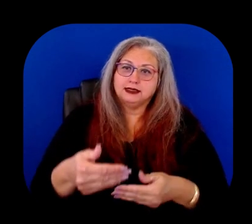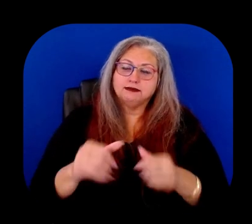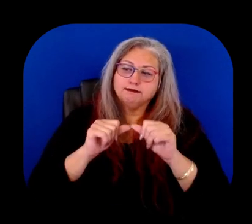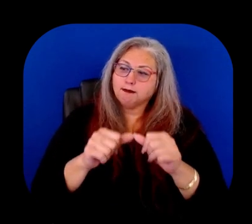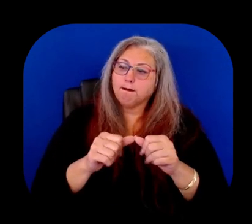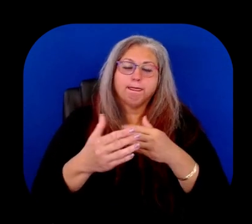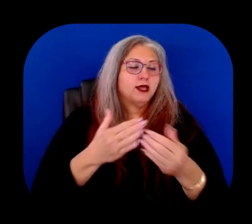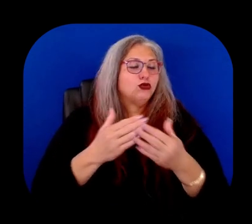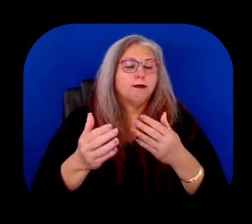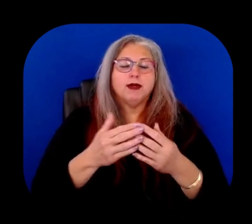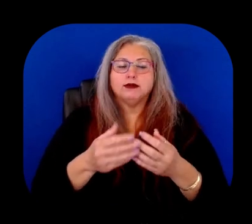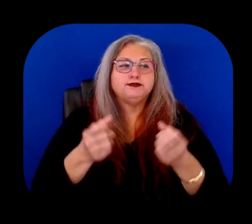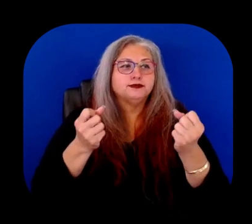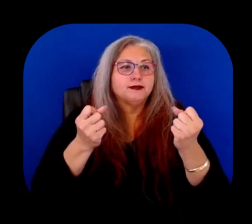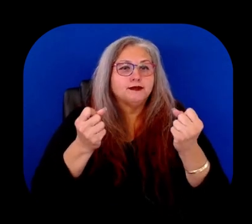next.